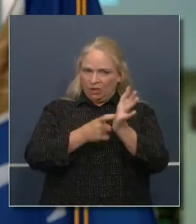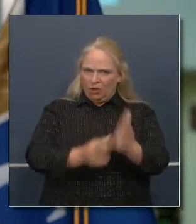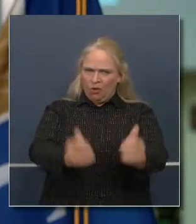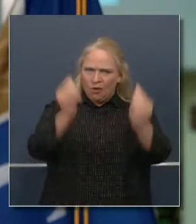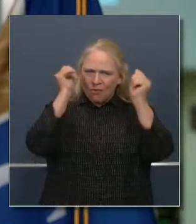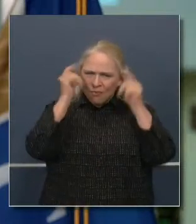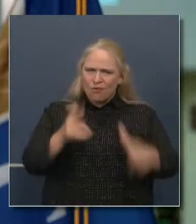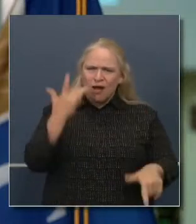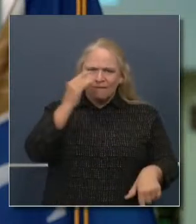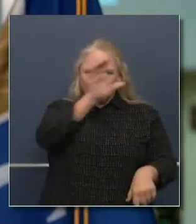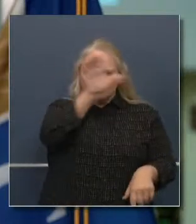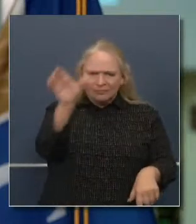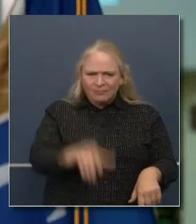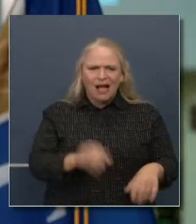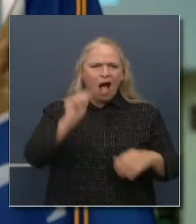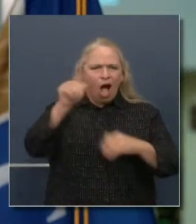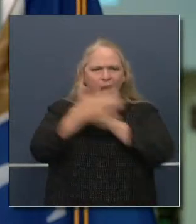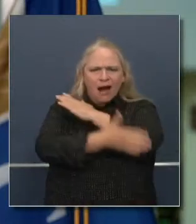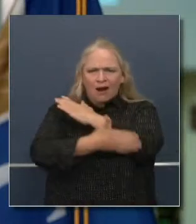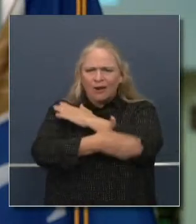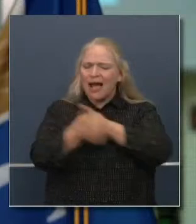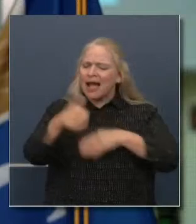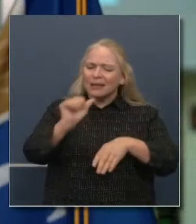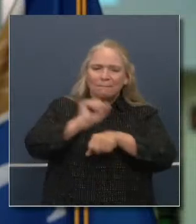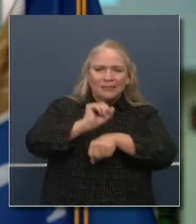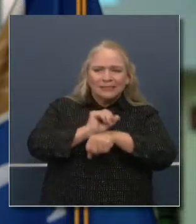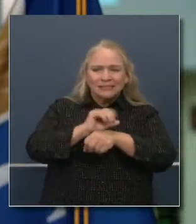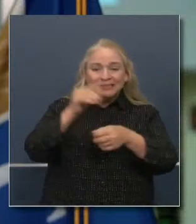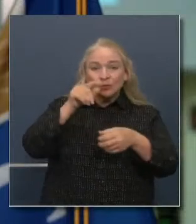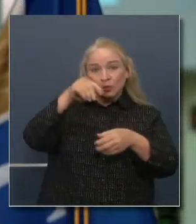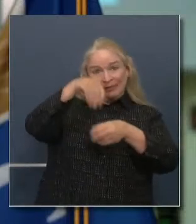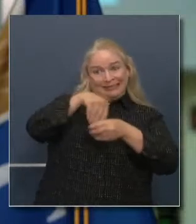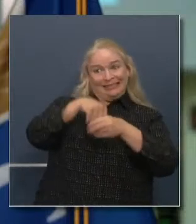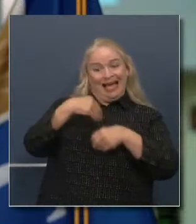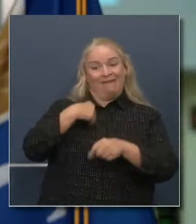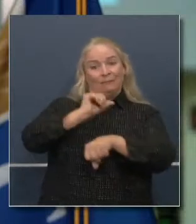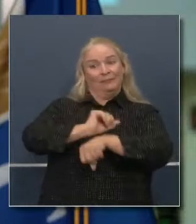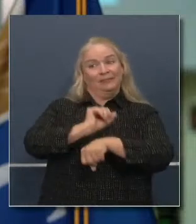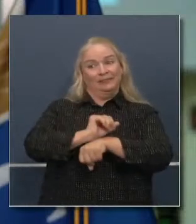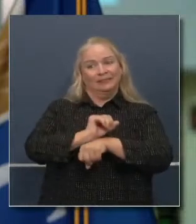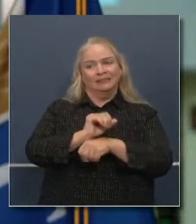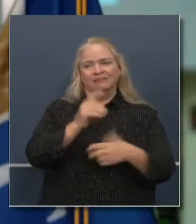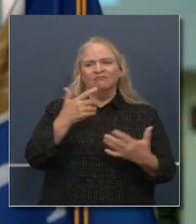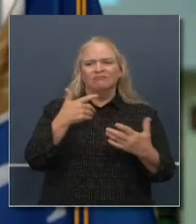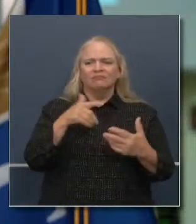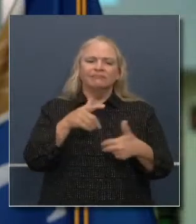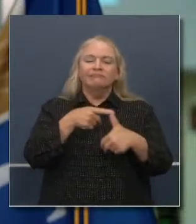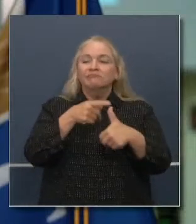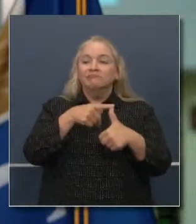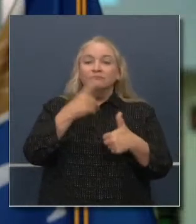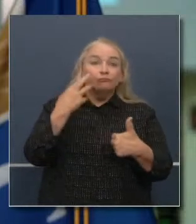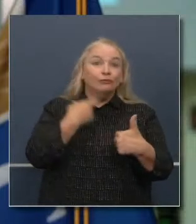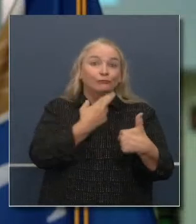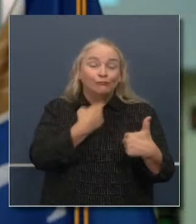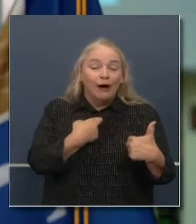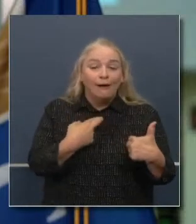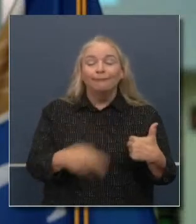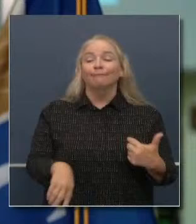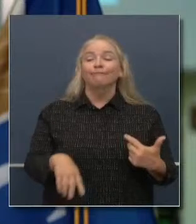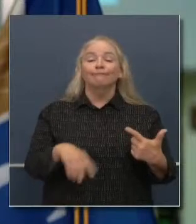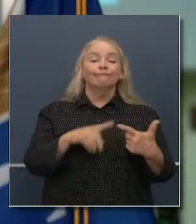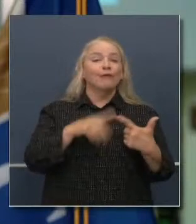indoor activities, their indoor operations in the following sectors: restaurants, wineries, tasting